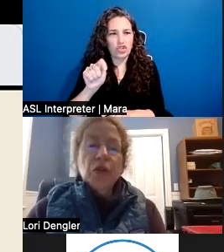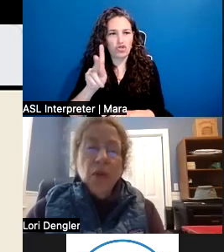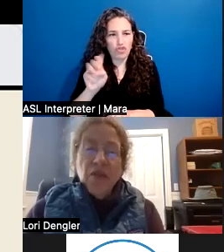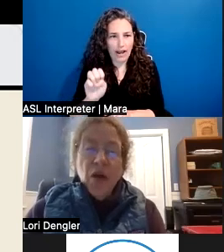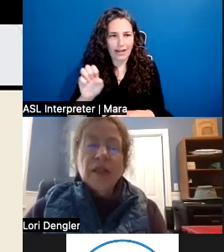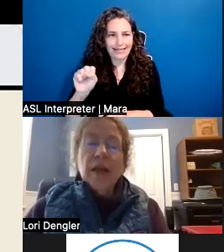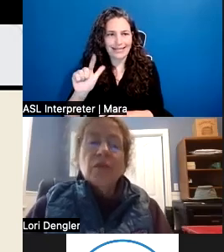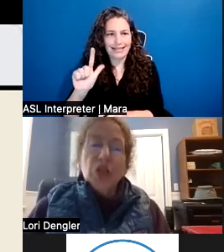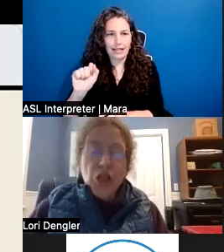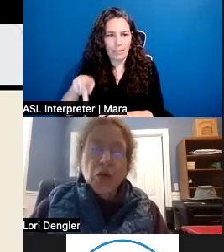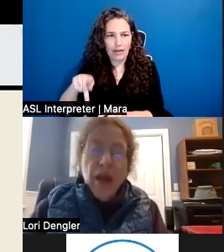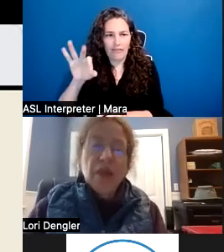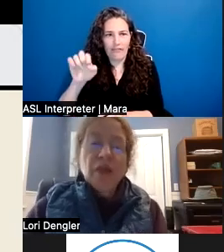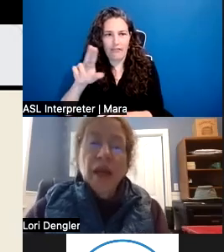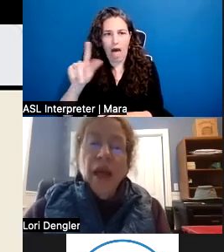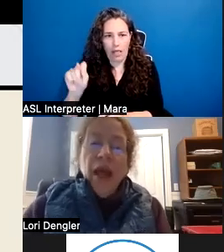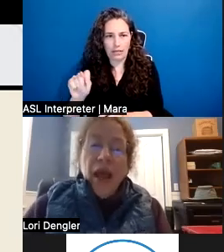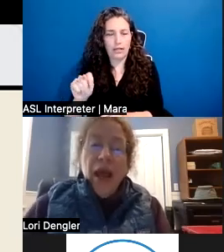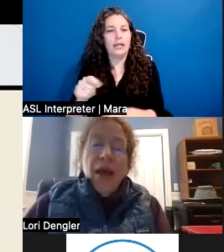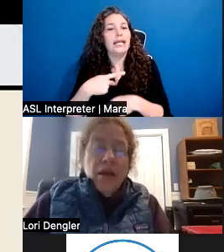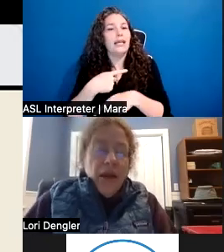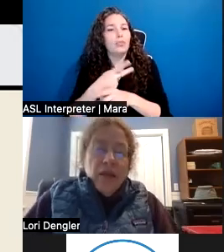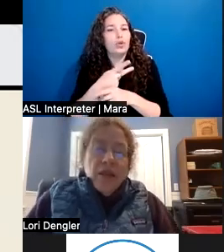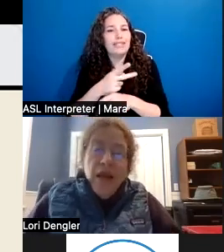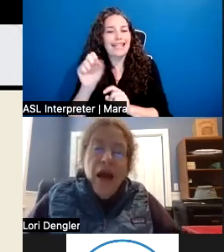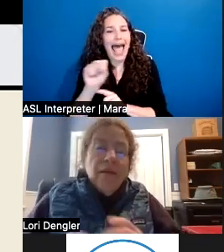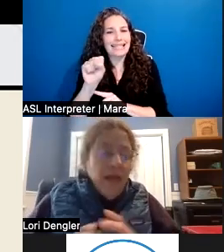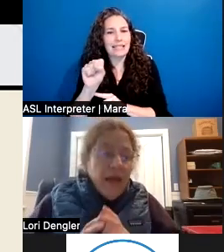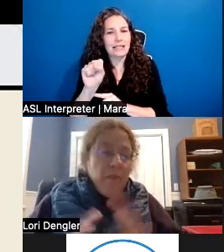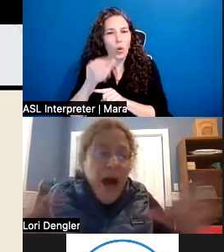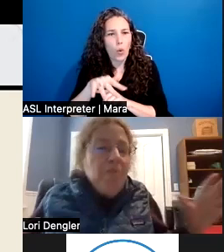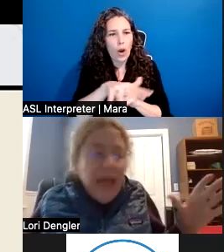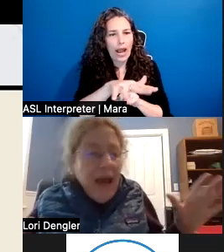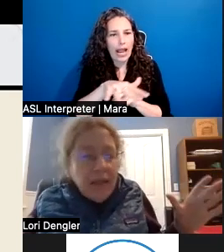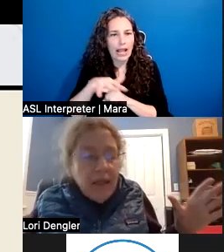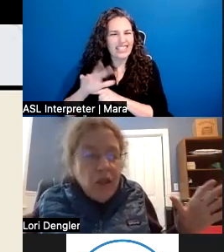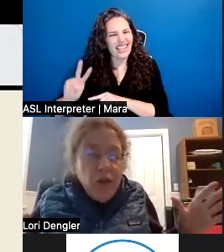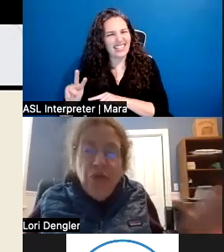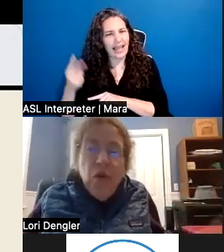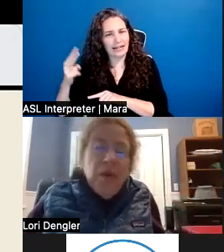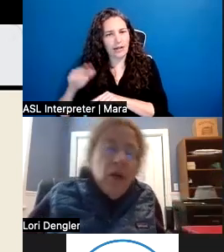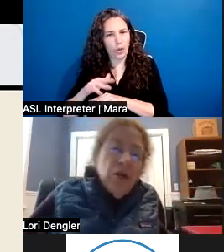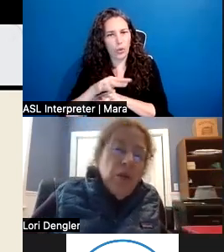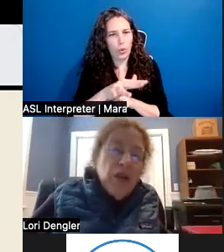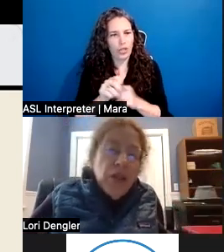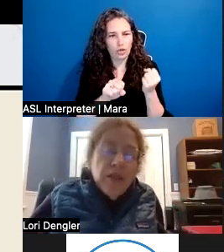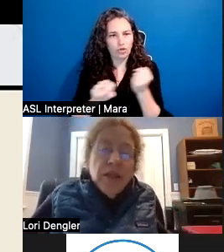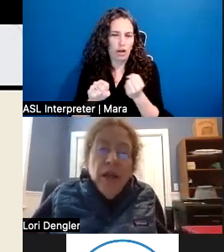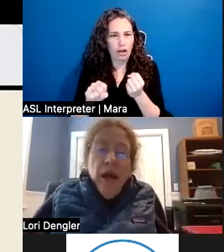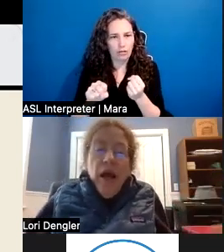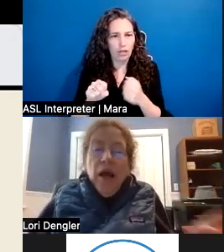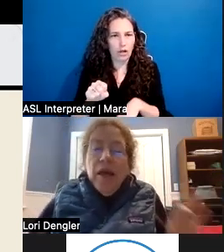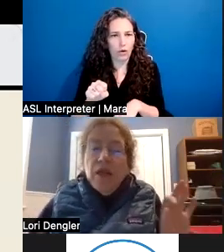the earthquake faulting, the shear wave. And it's not like a bomb blast that's uniform in all